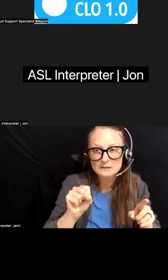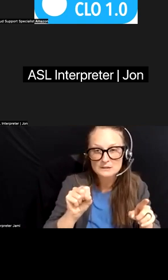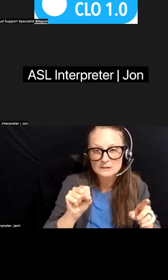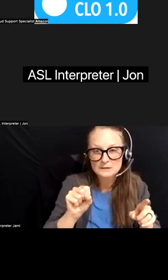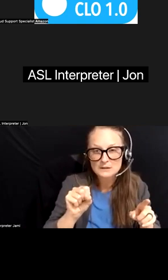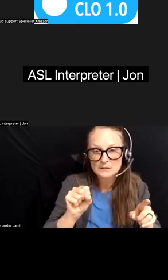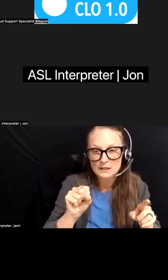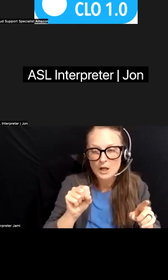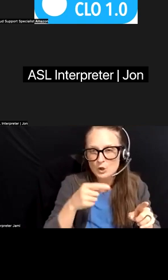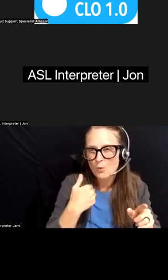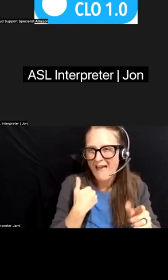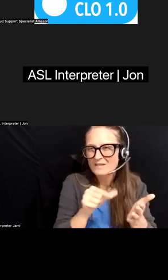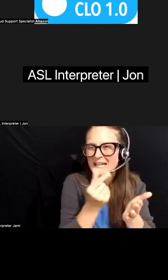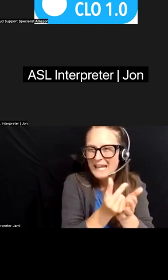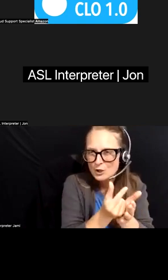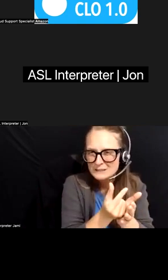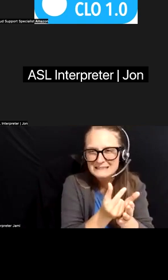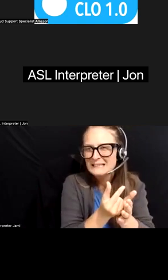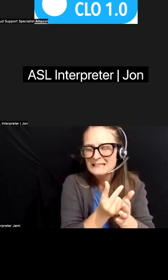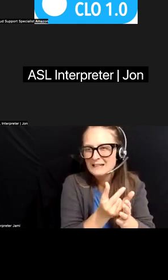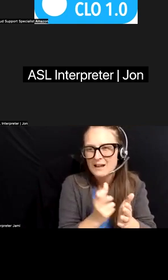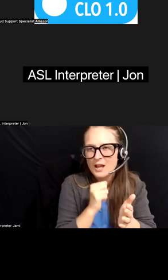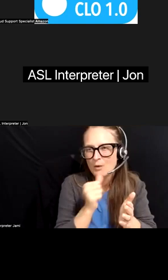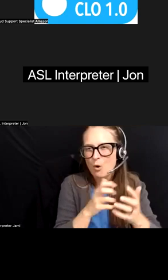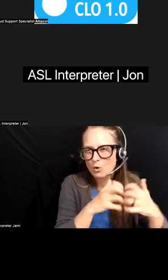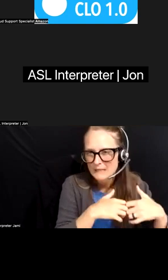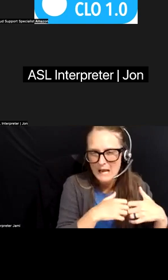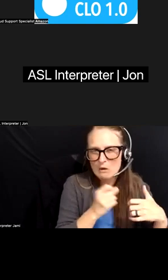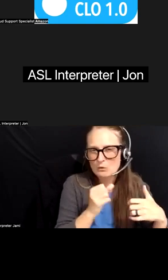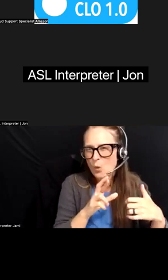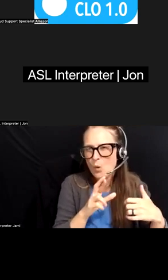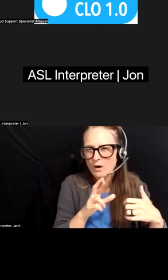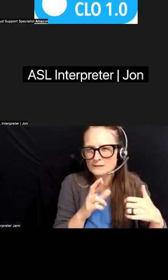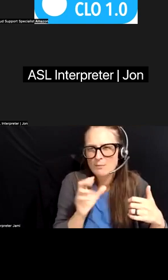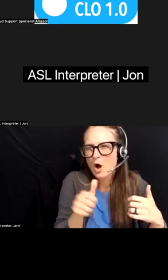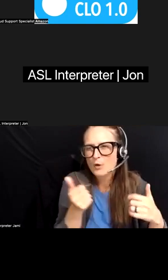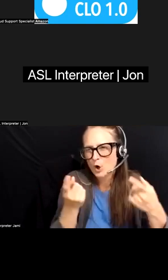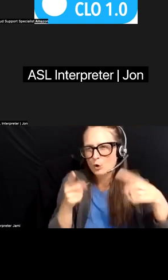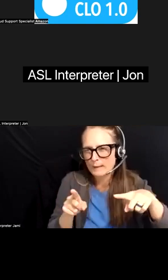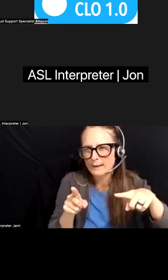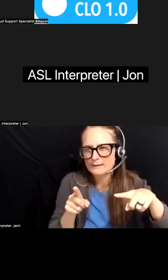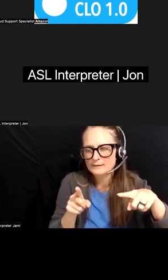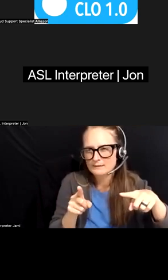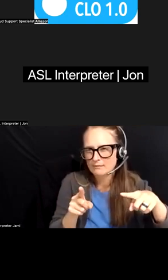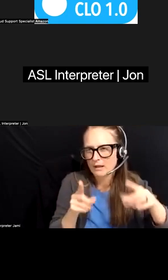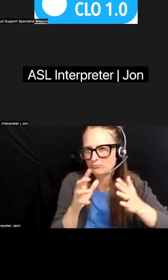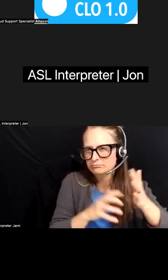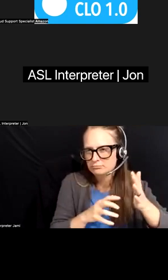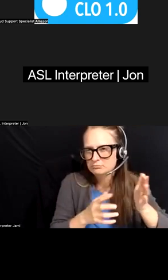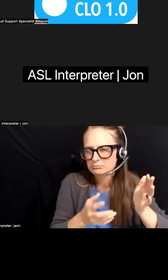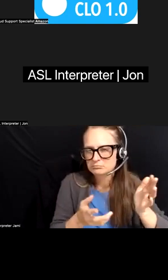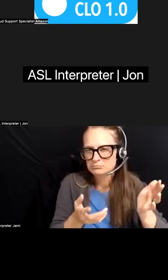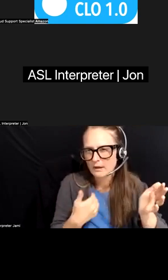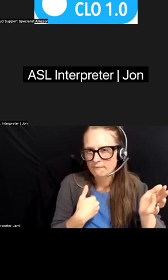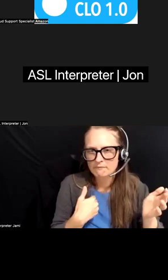get this guarantee that it wouldn't go down, or they'll give you some service level agreement. And just to give you a